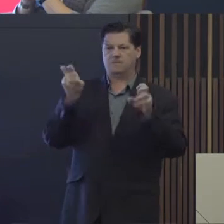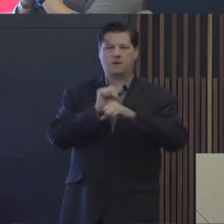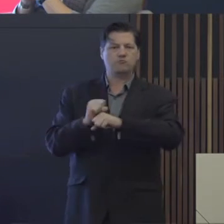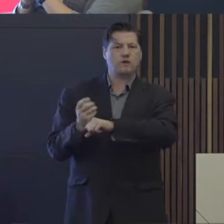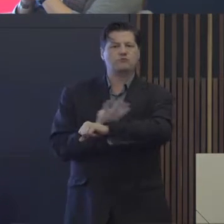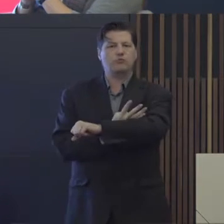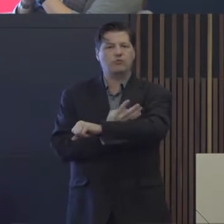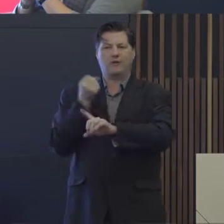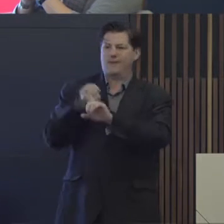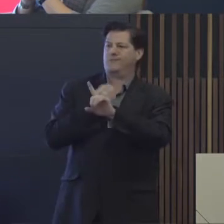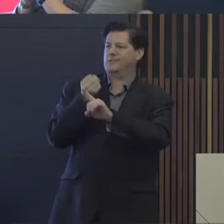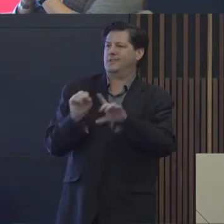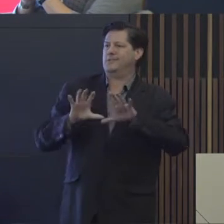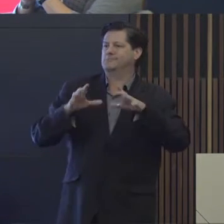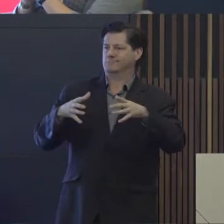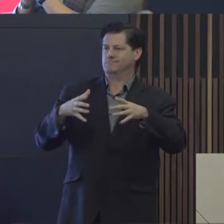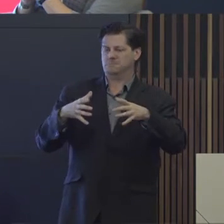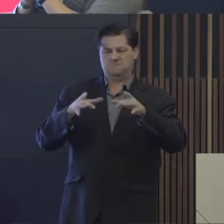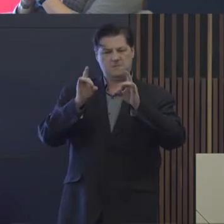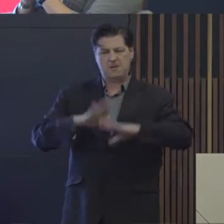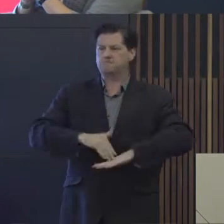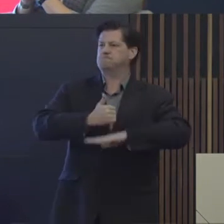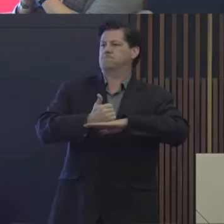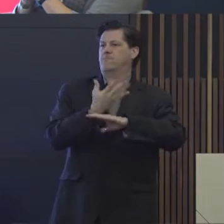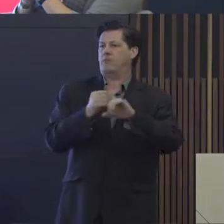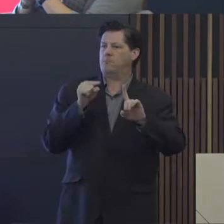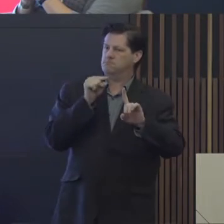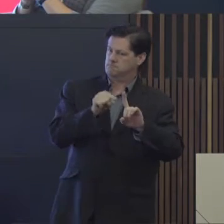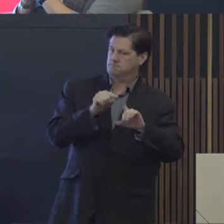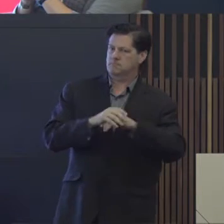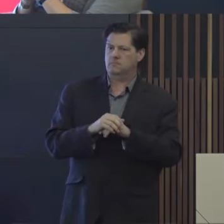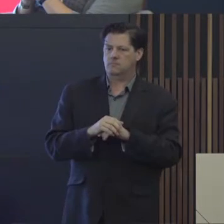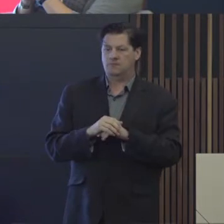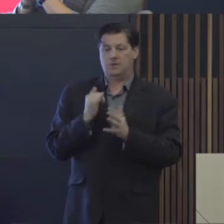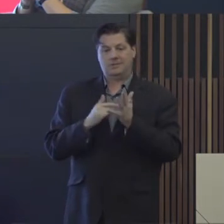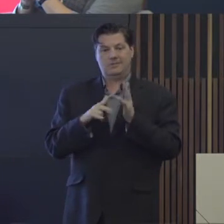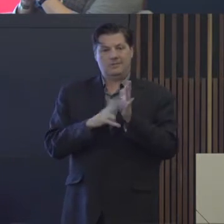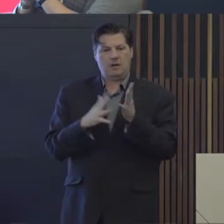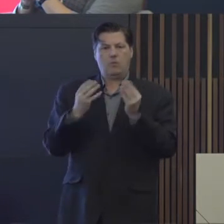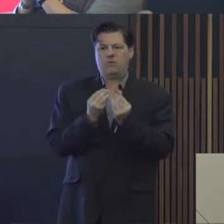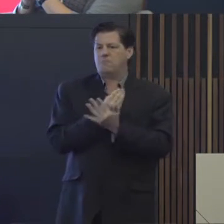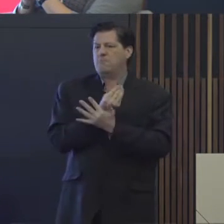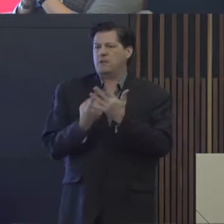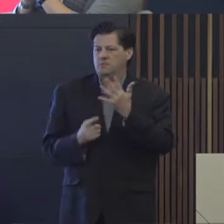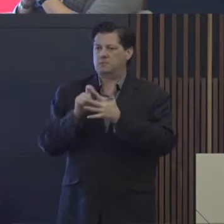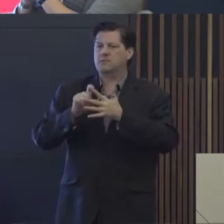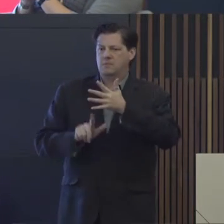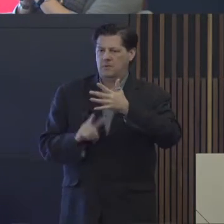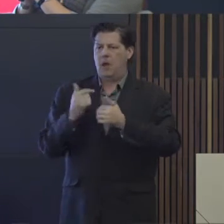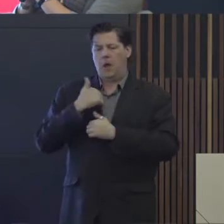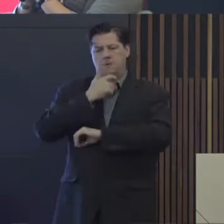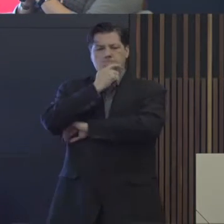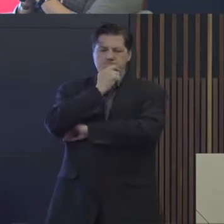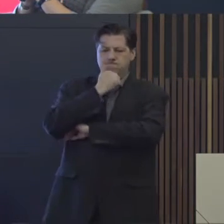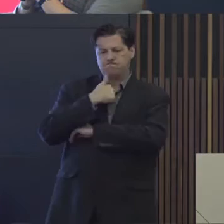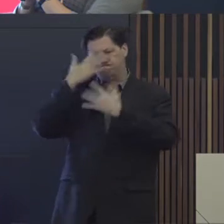advocacy agency that started in that manner, and having a son with multiple disabilities, I made choices myself in relation